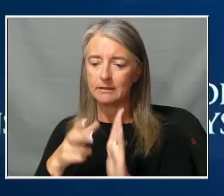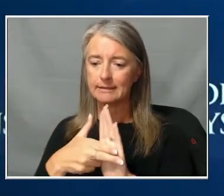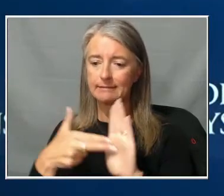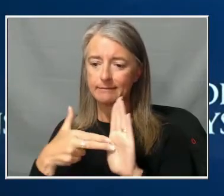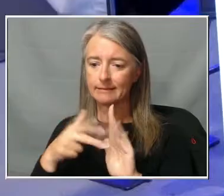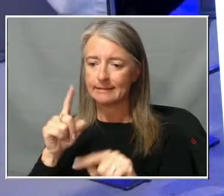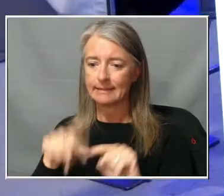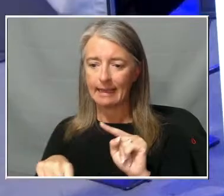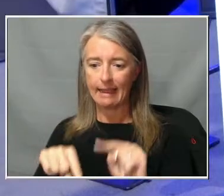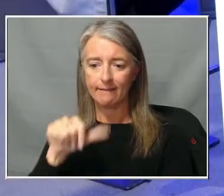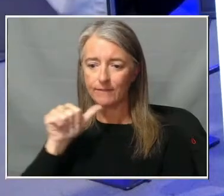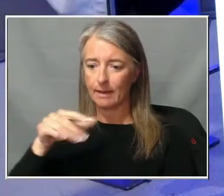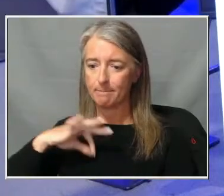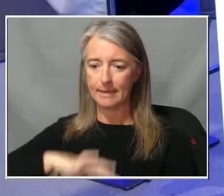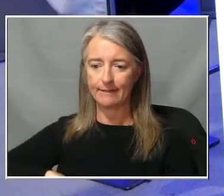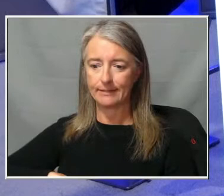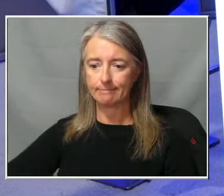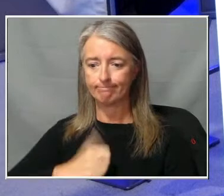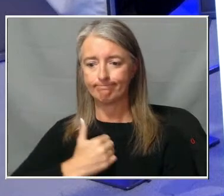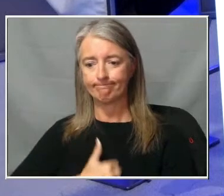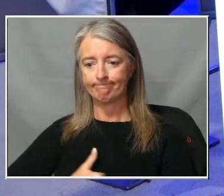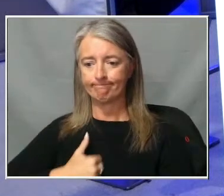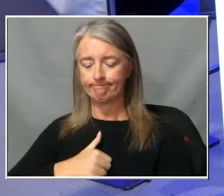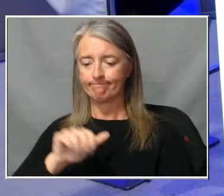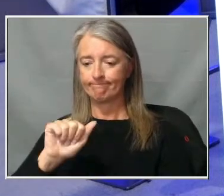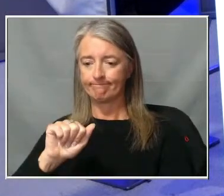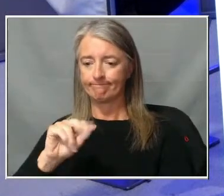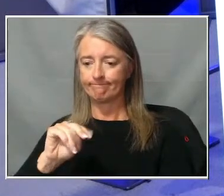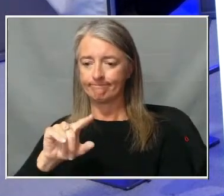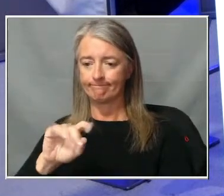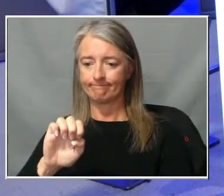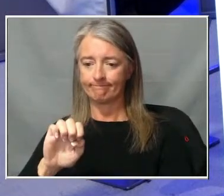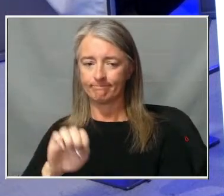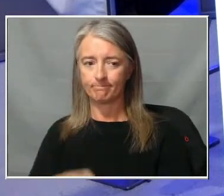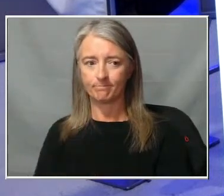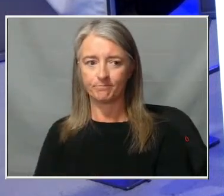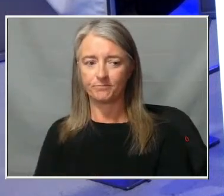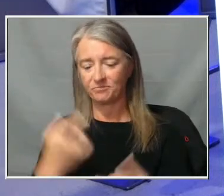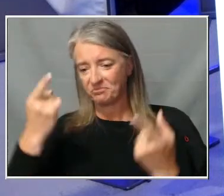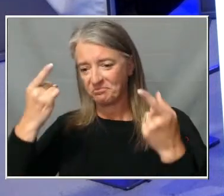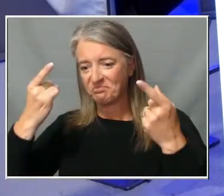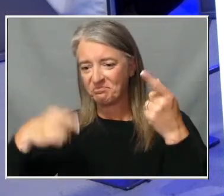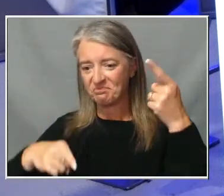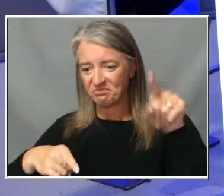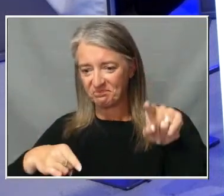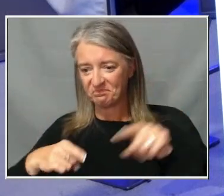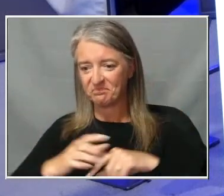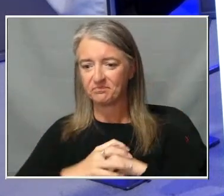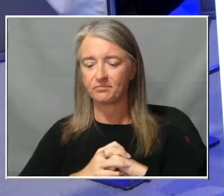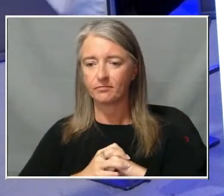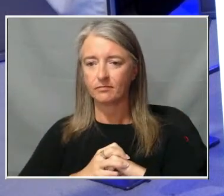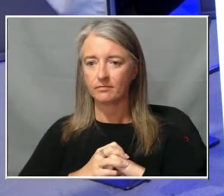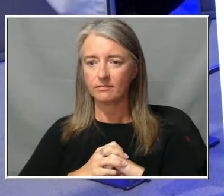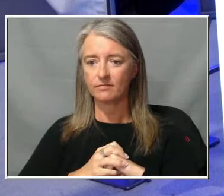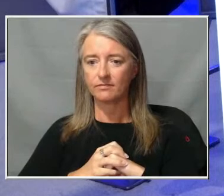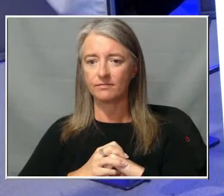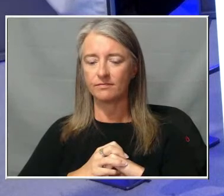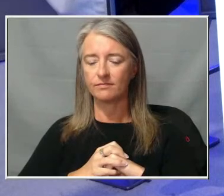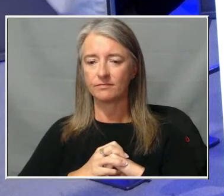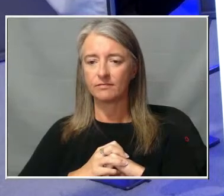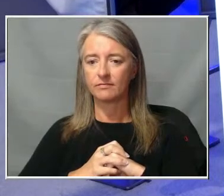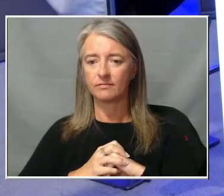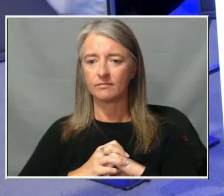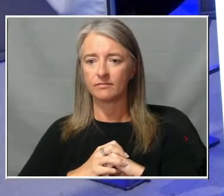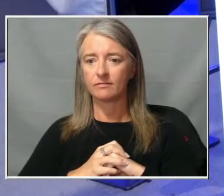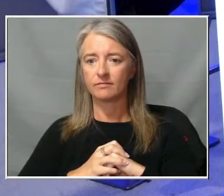benefit. Sorry, Angie. You agree, Dr. Sethi, I would imagine. Yes. Yeah, I know. Okay. Okay, so question